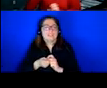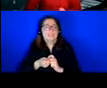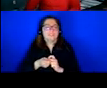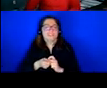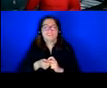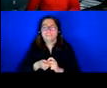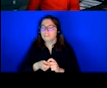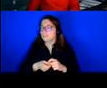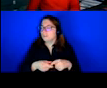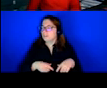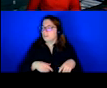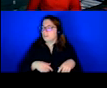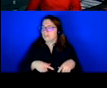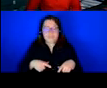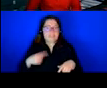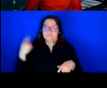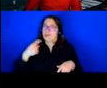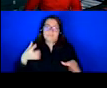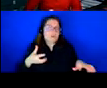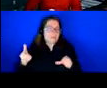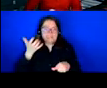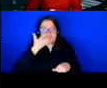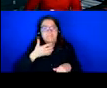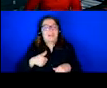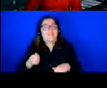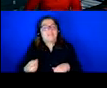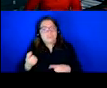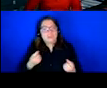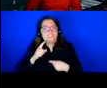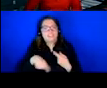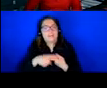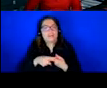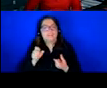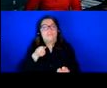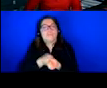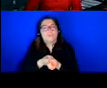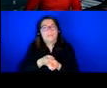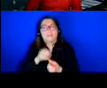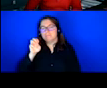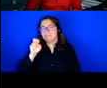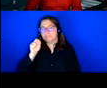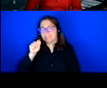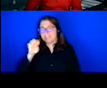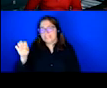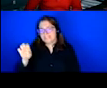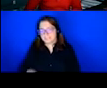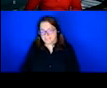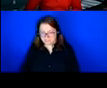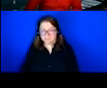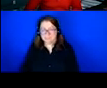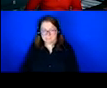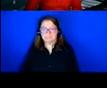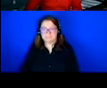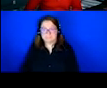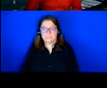know this always goes so fast. A couple of questions have come in about supporting mentees. So I have two